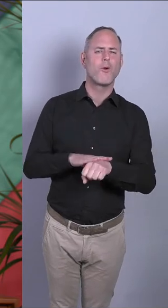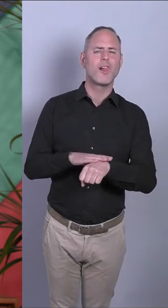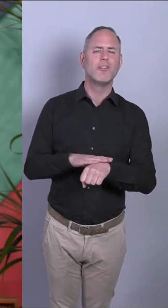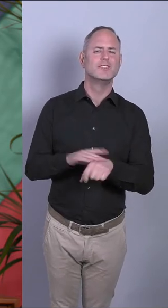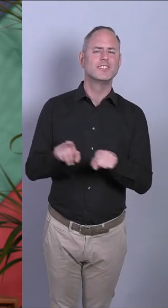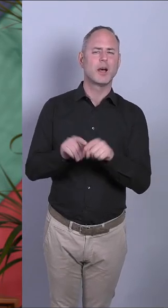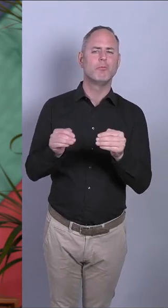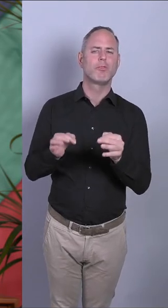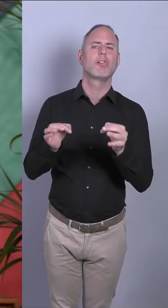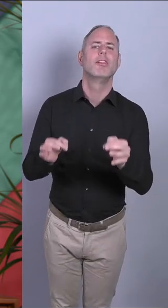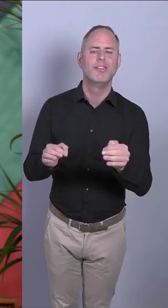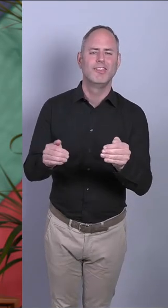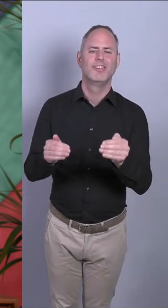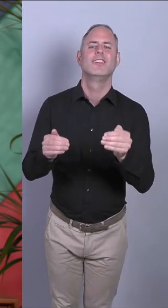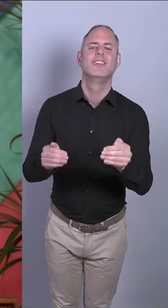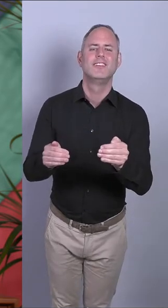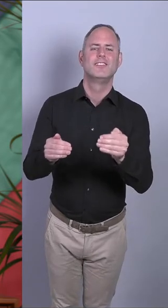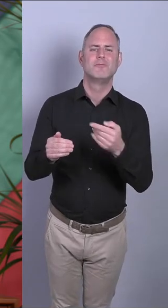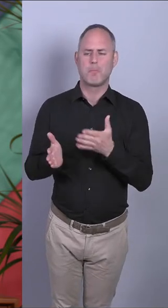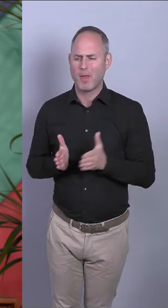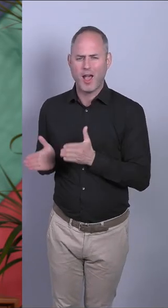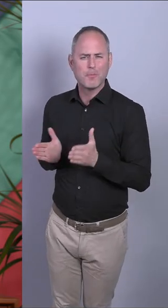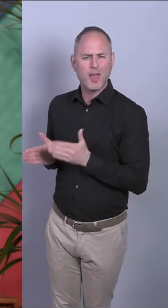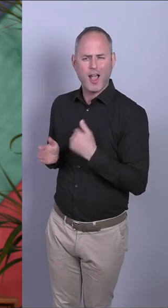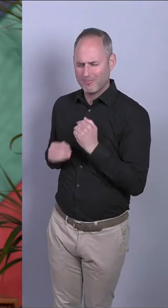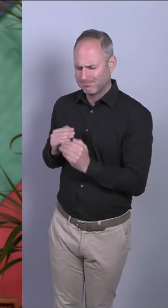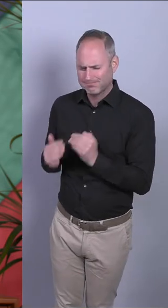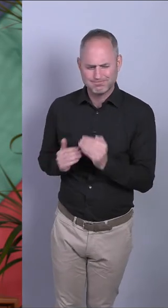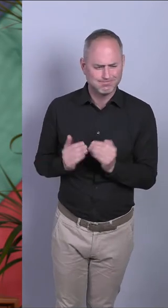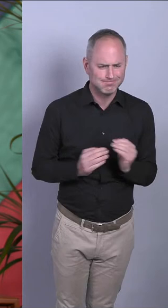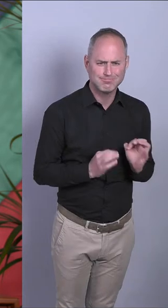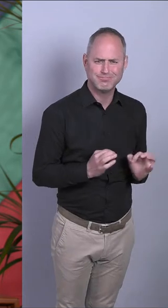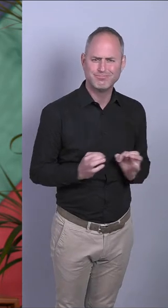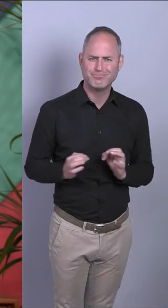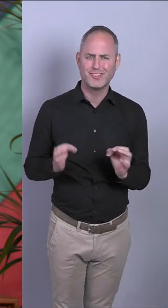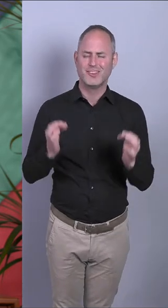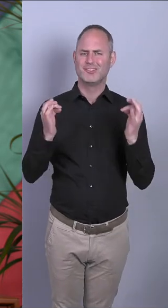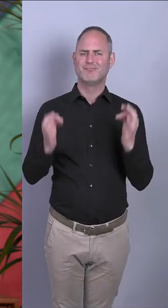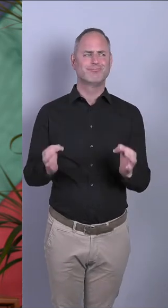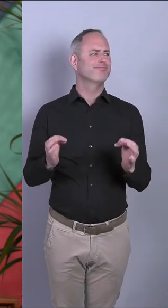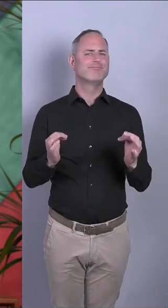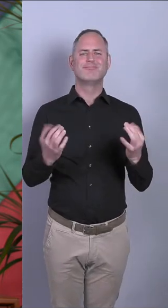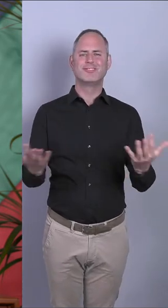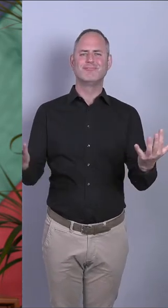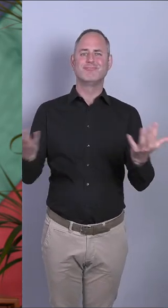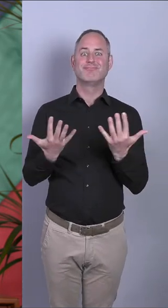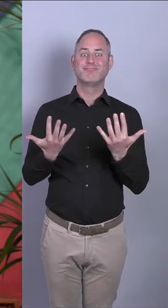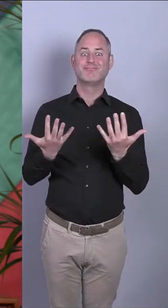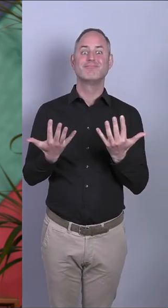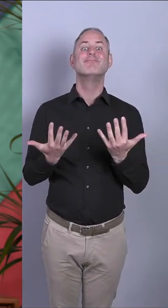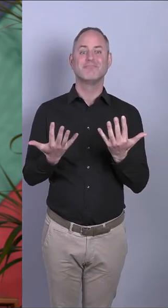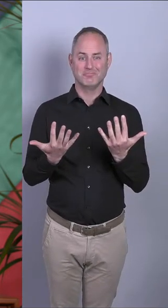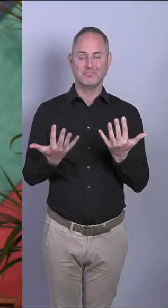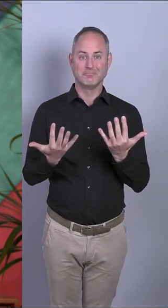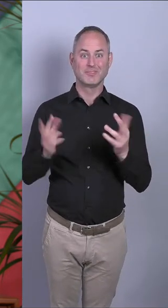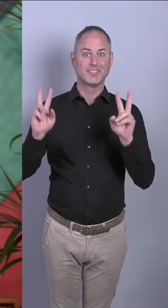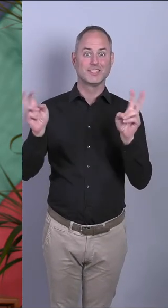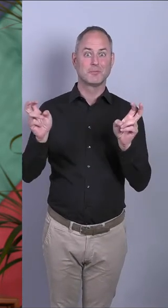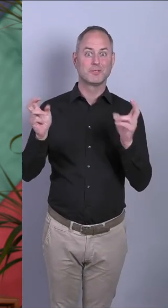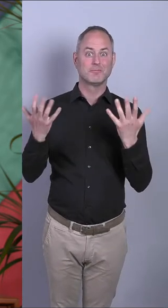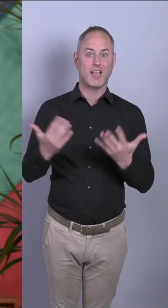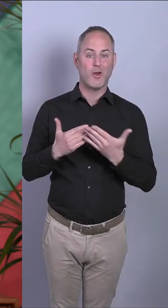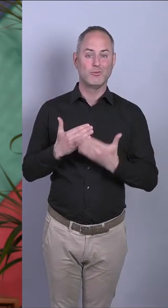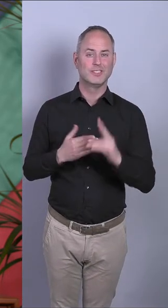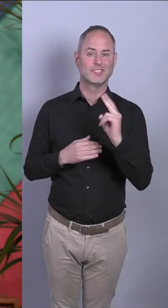That may remind you of football, but we had to prepare a couple of things for you. But here we go again, and welcome back to the